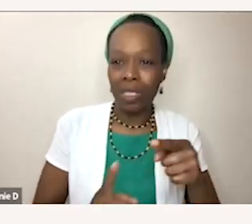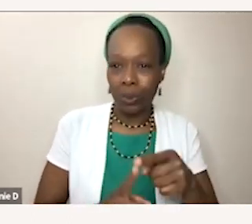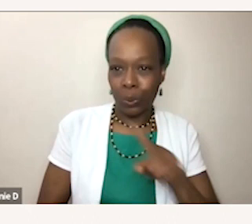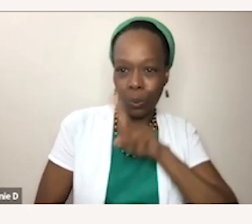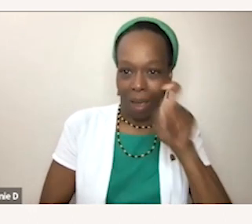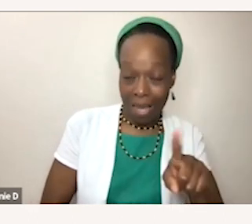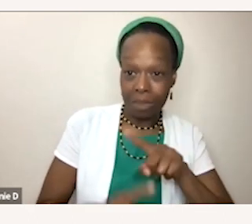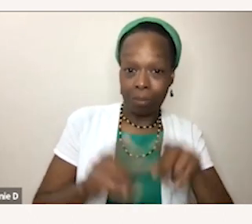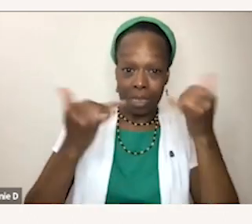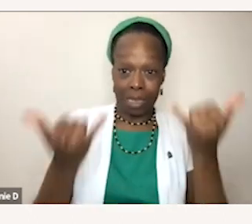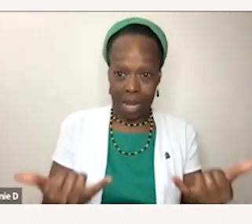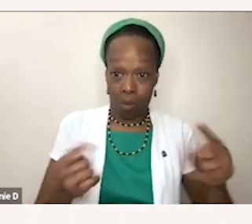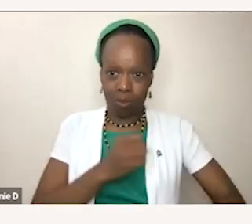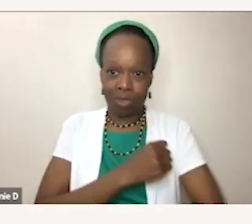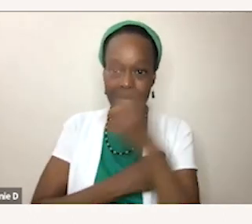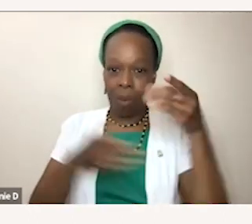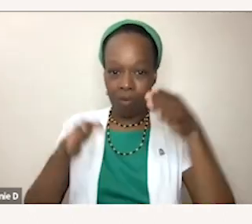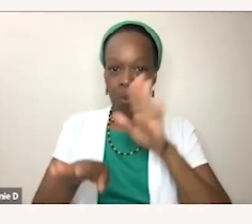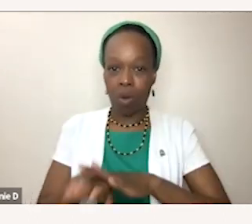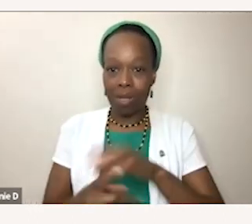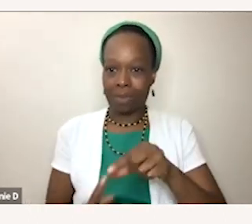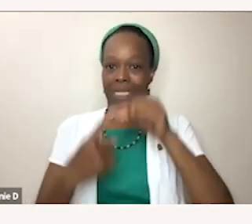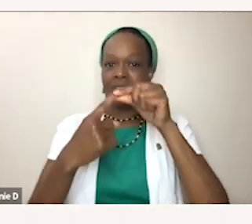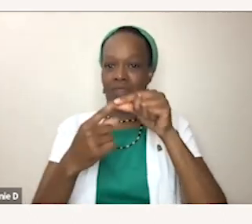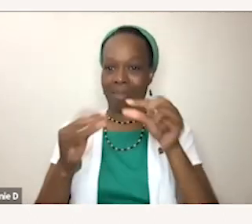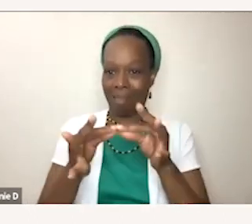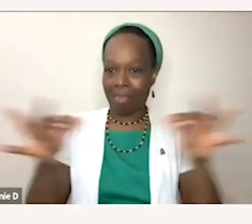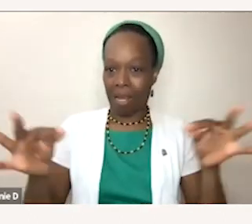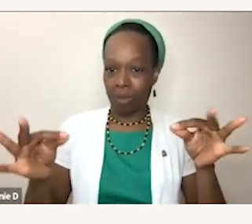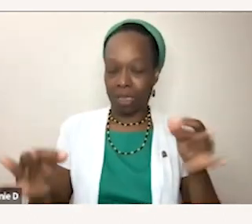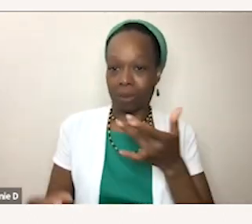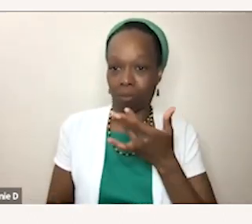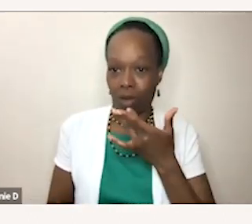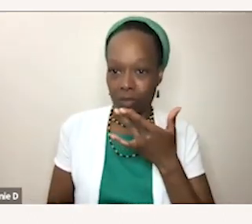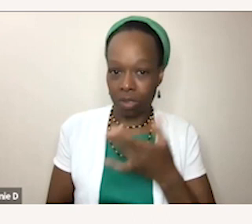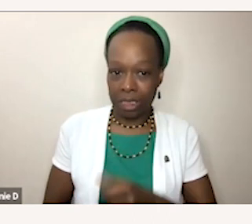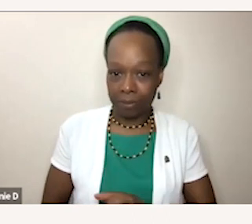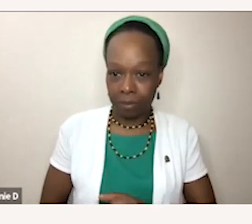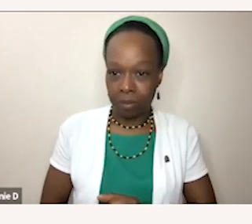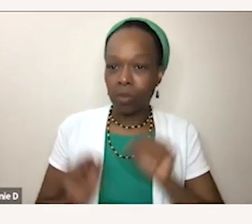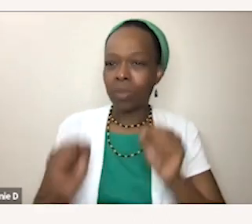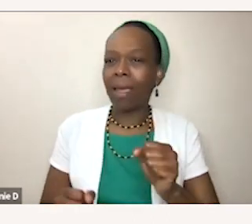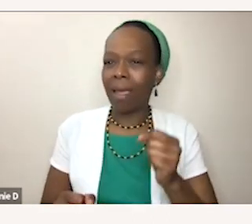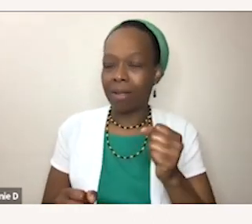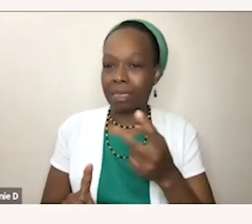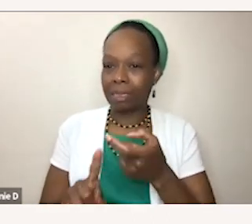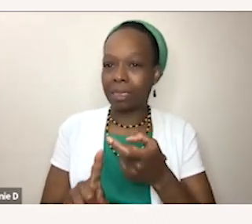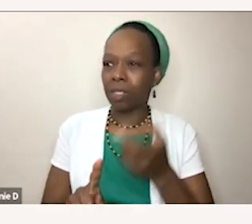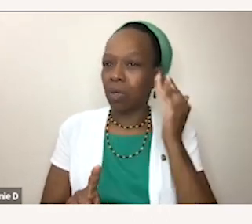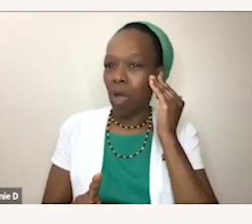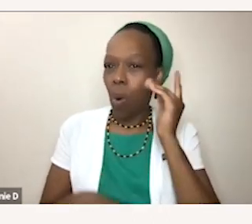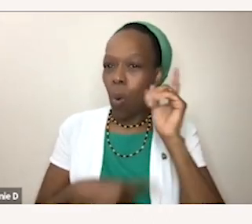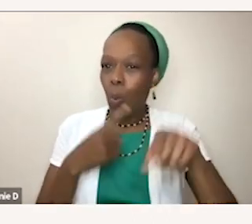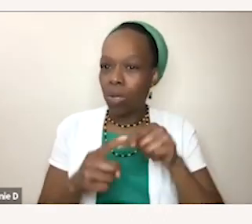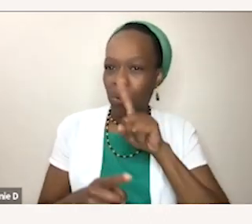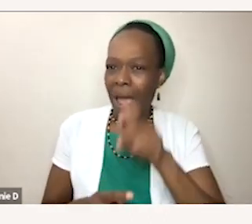language preferences specifically, which is akin to, think of it as like asking a person what their pronouns are or